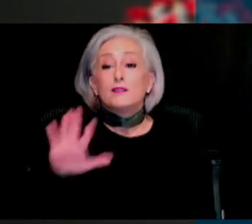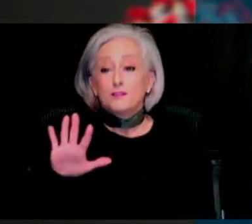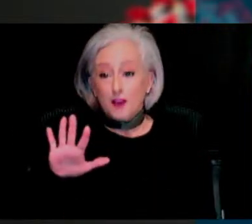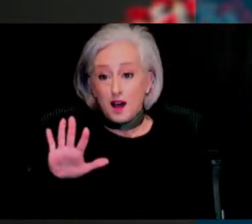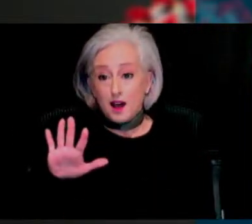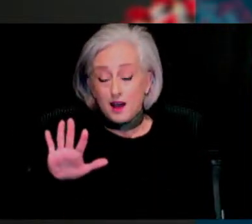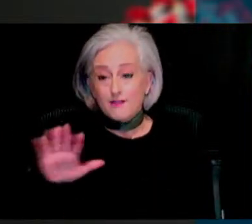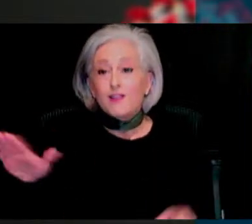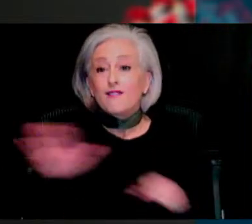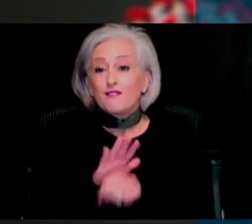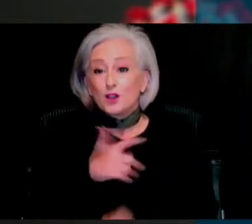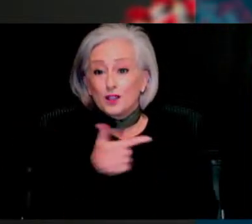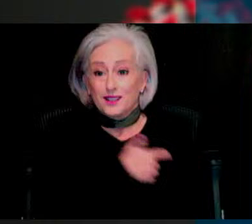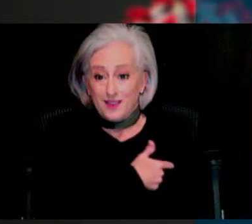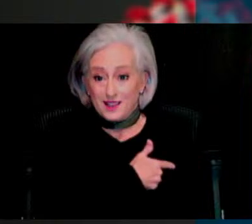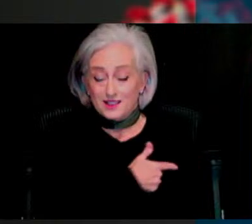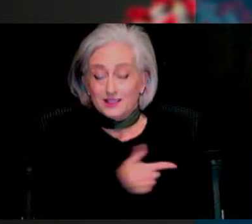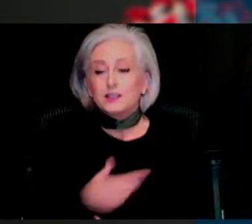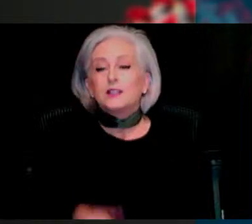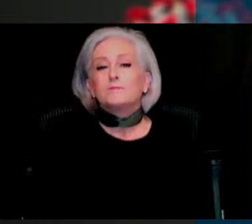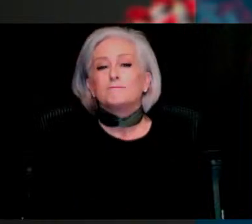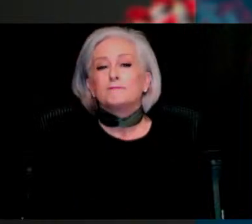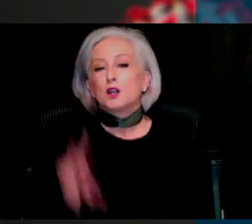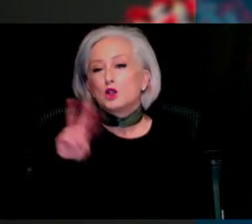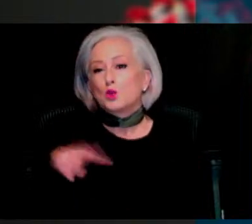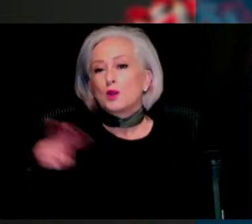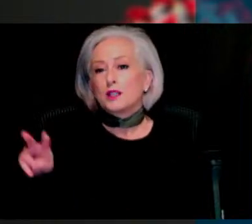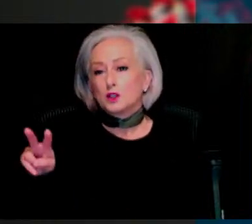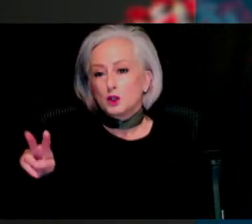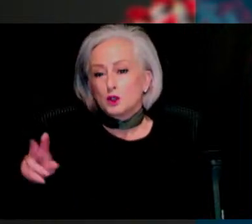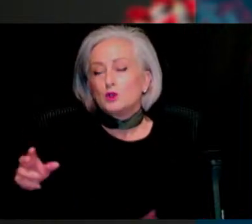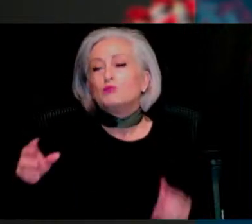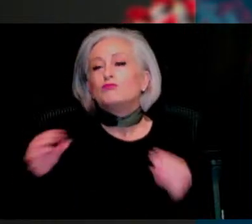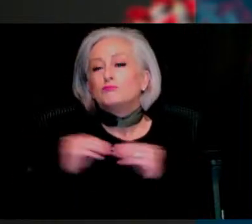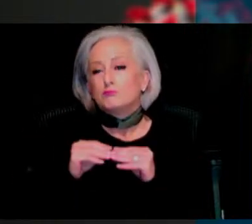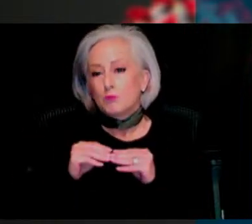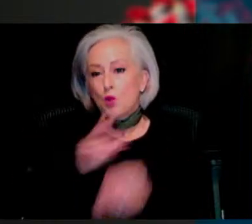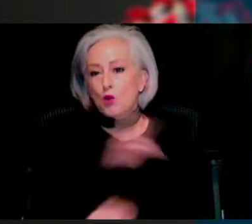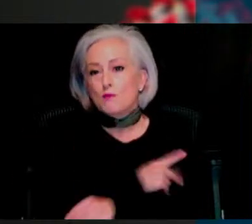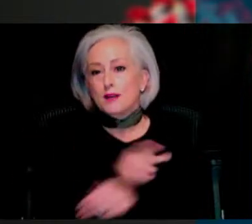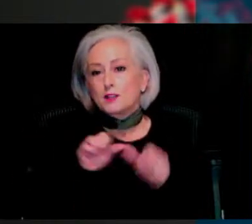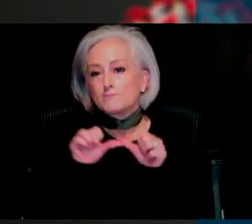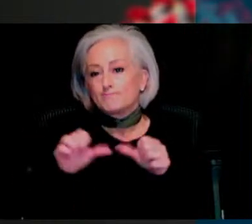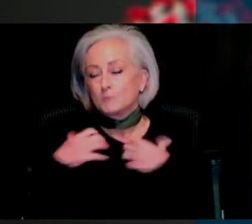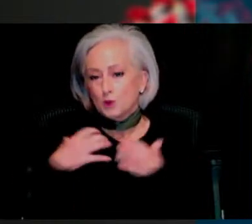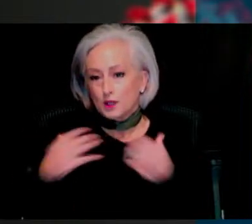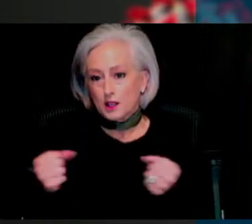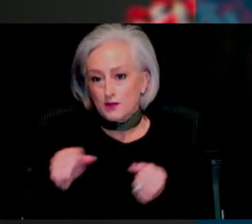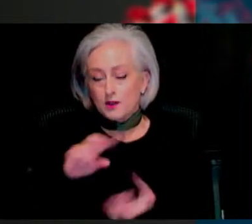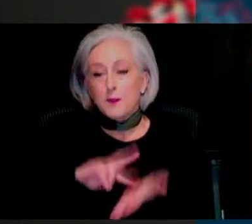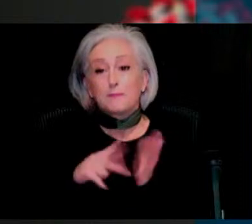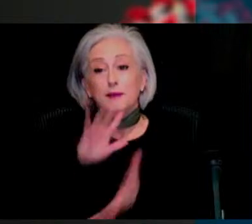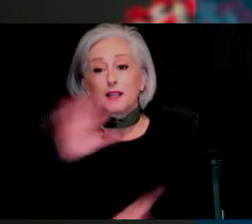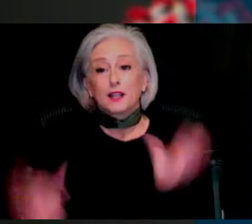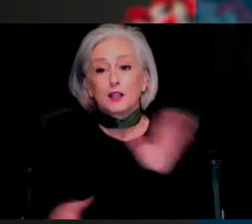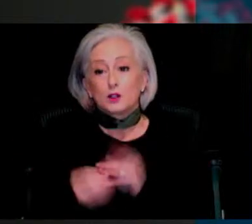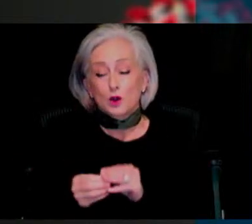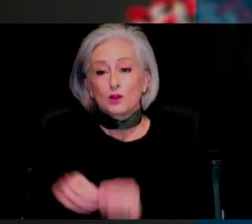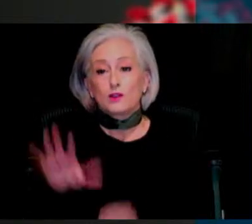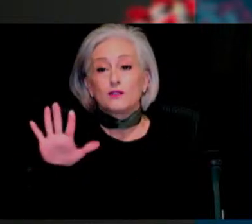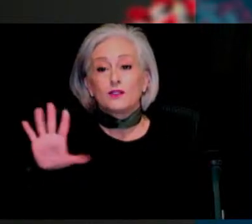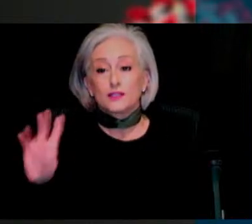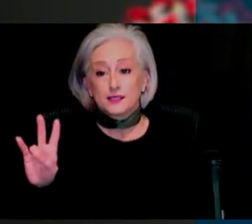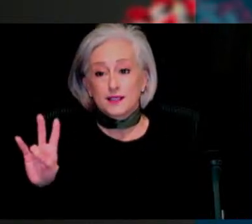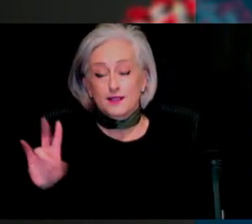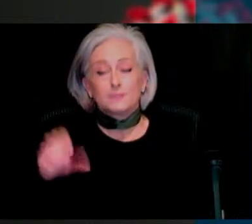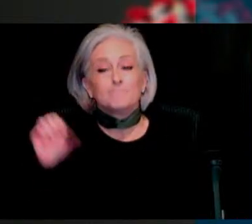vaccinated. We still have 22 additional patients meeting that recovery period, so a total of 57. But overall, yes, our active